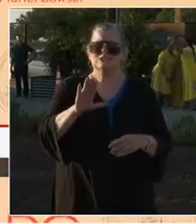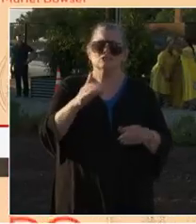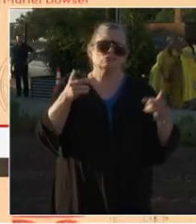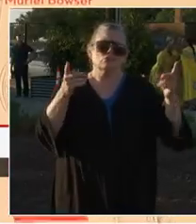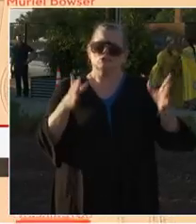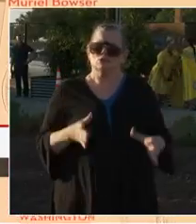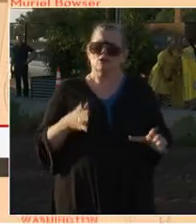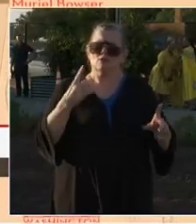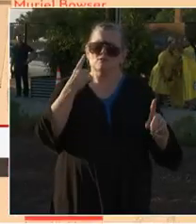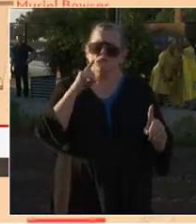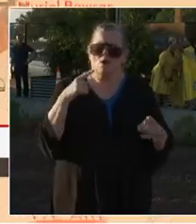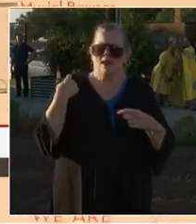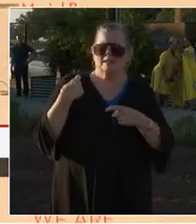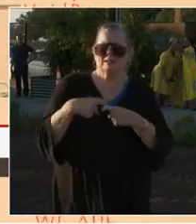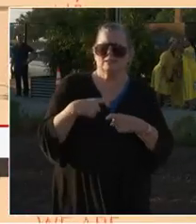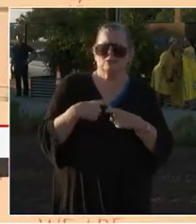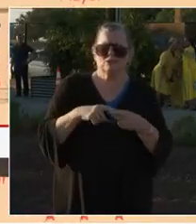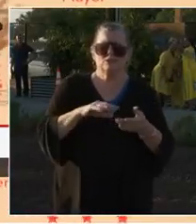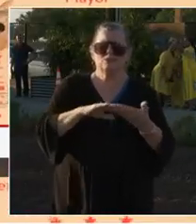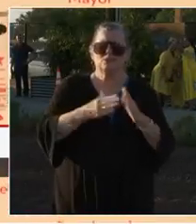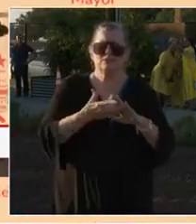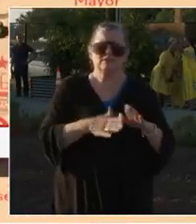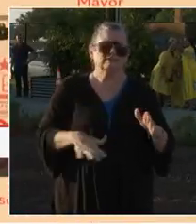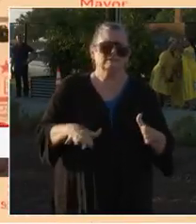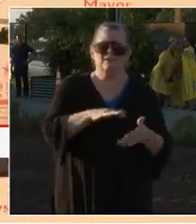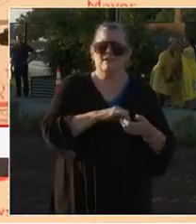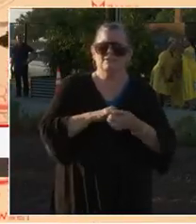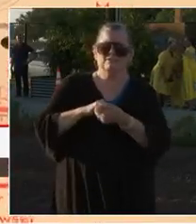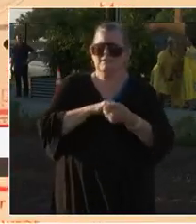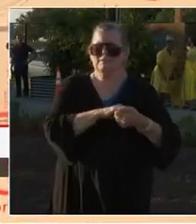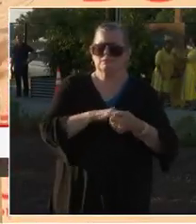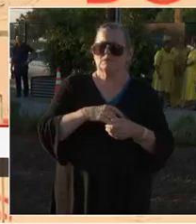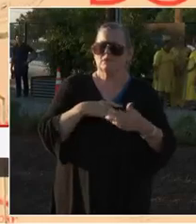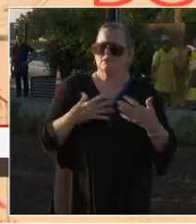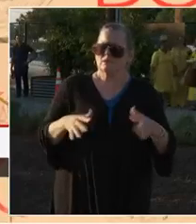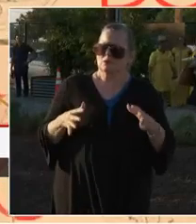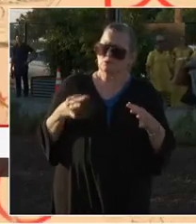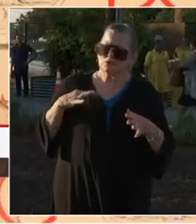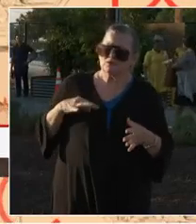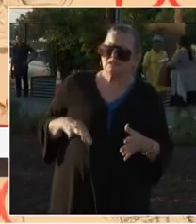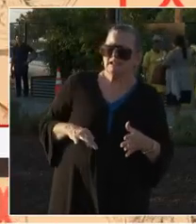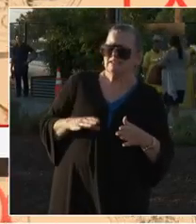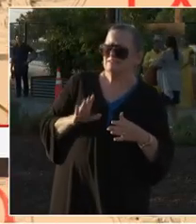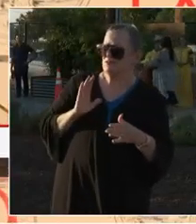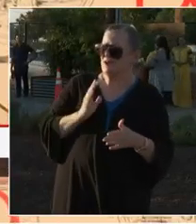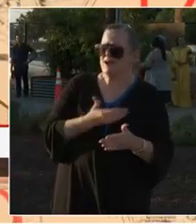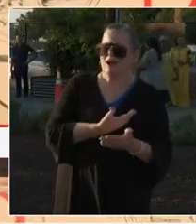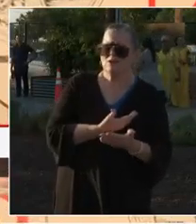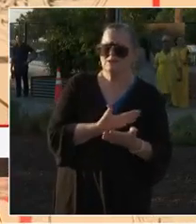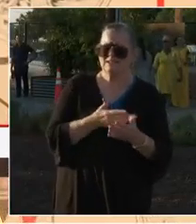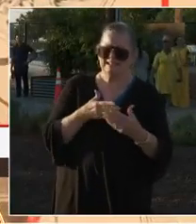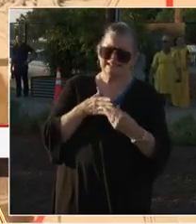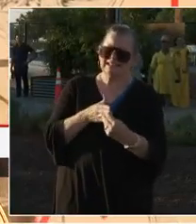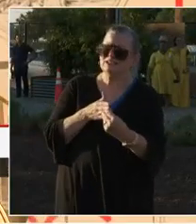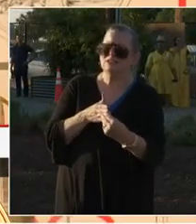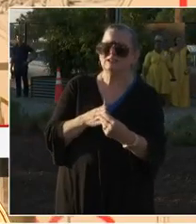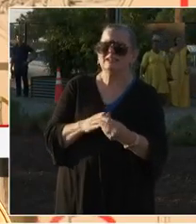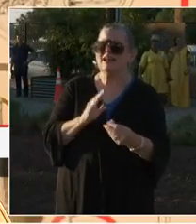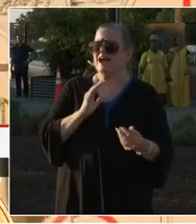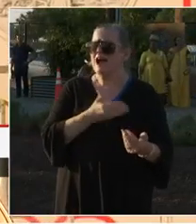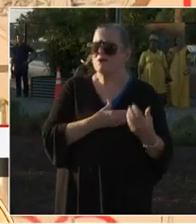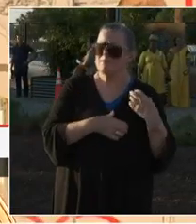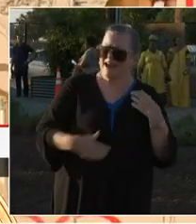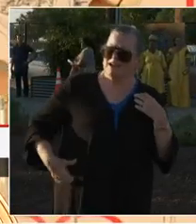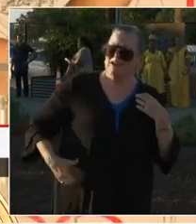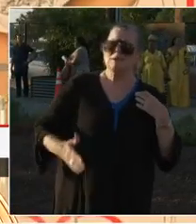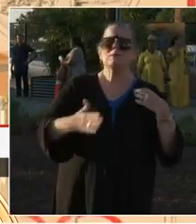It's my privilege because I know that we want to hear our first leader, our mayor, my mayor, your mayor,